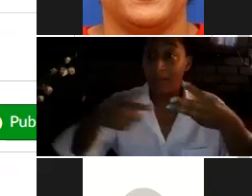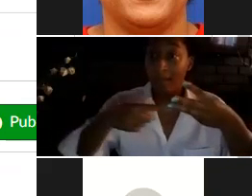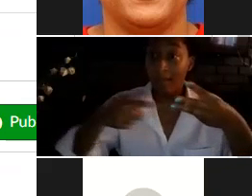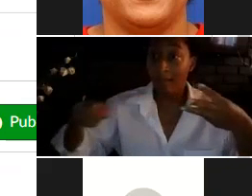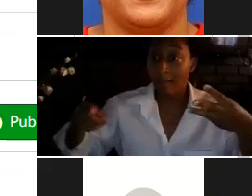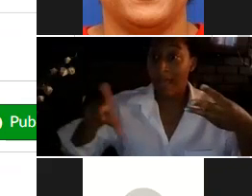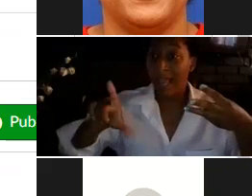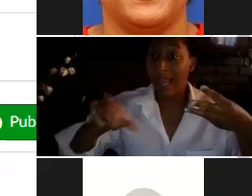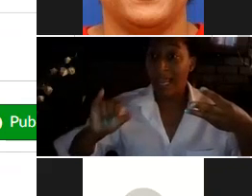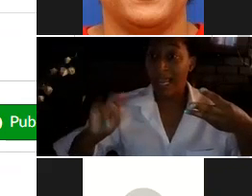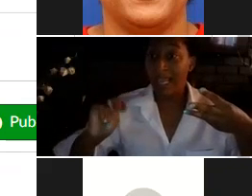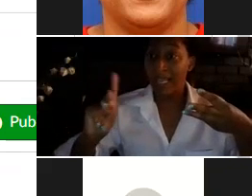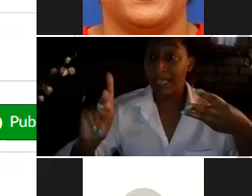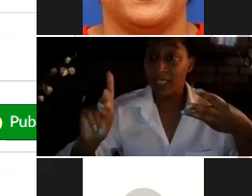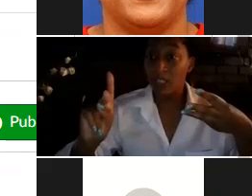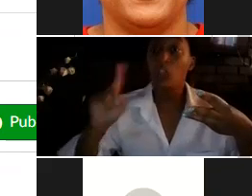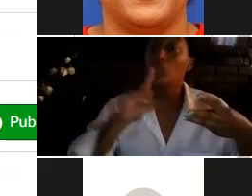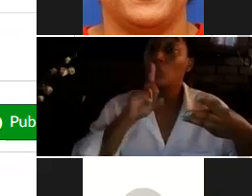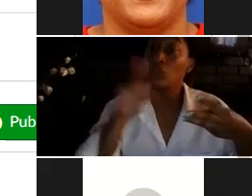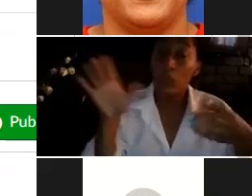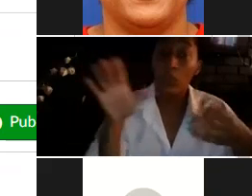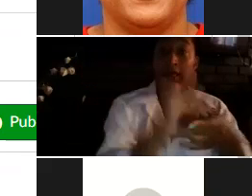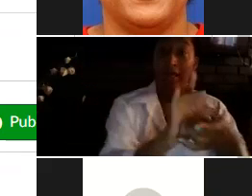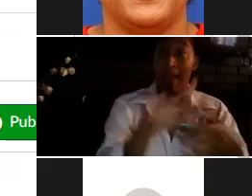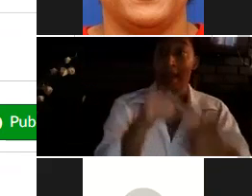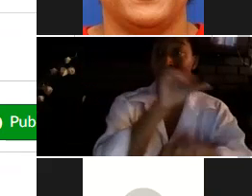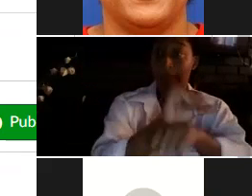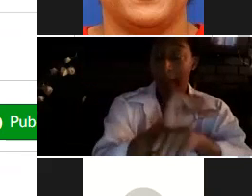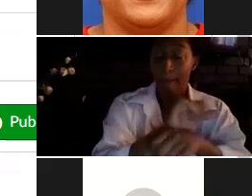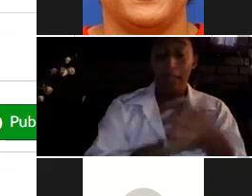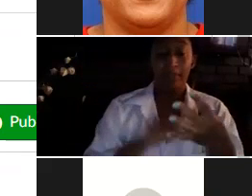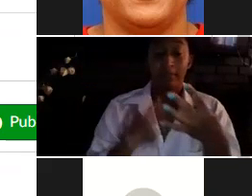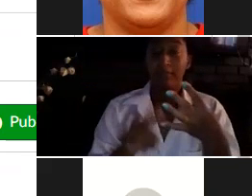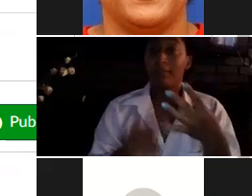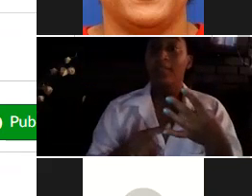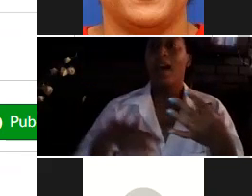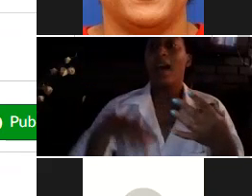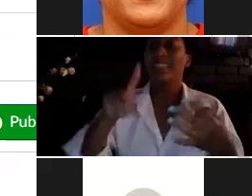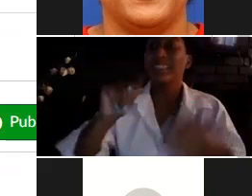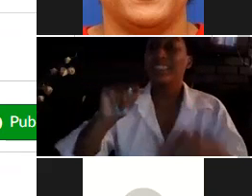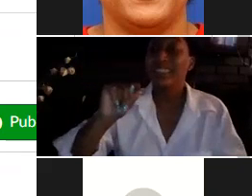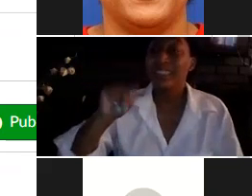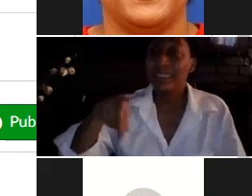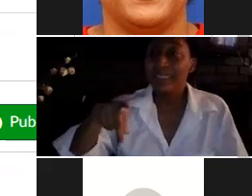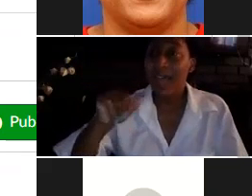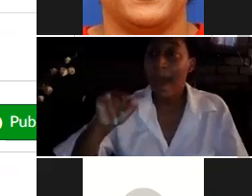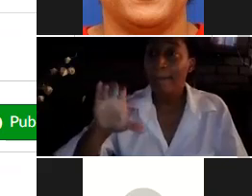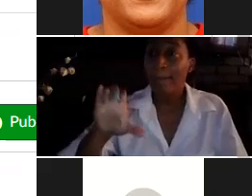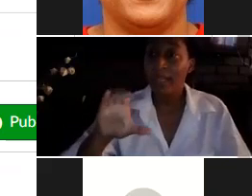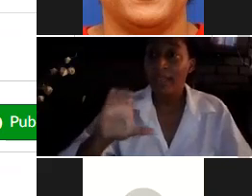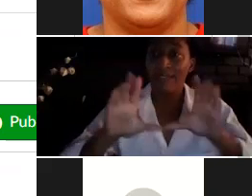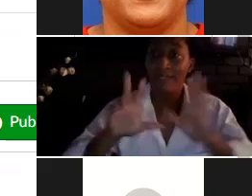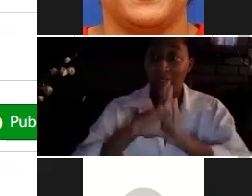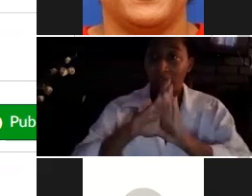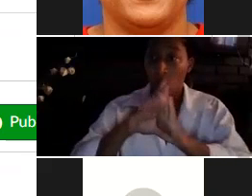area, readings from the textbook, videos, so on and so forth. Okay. So,